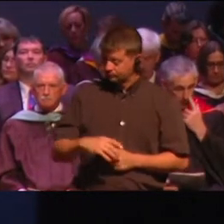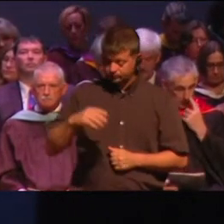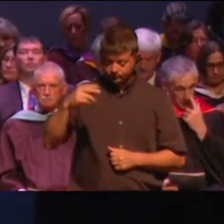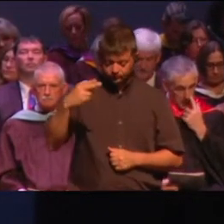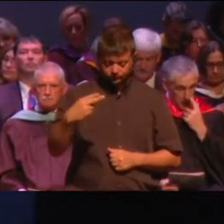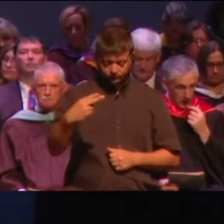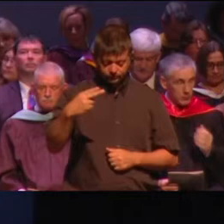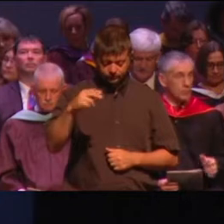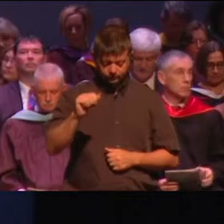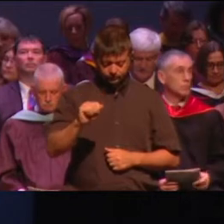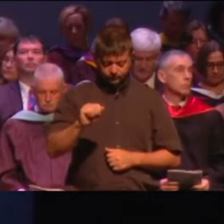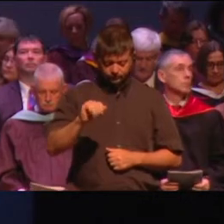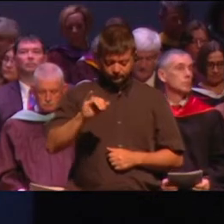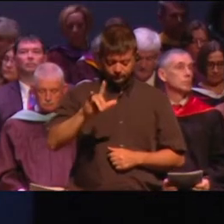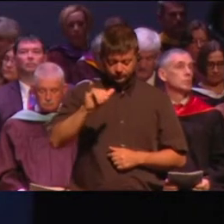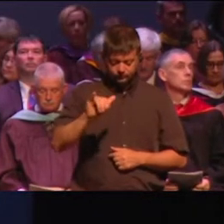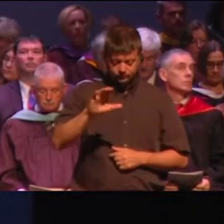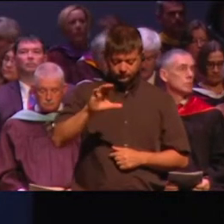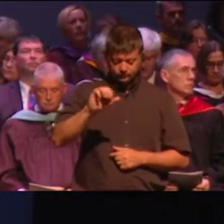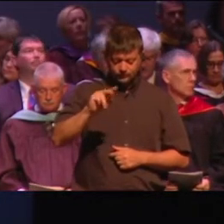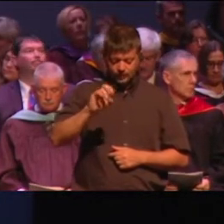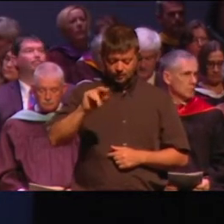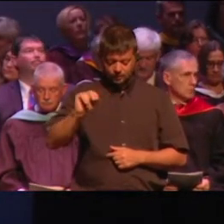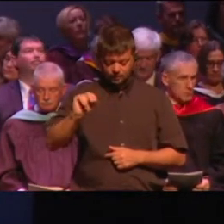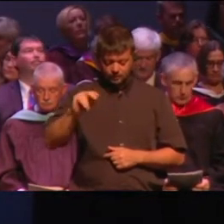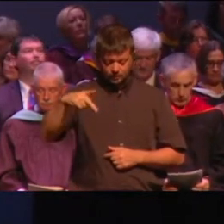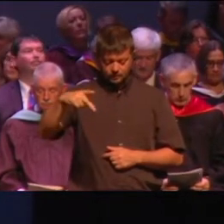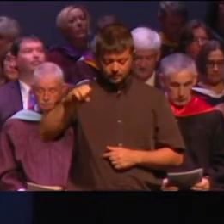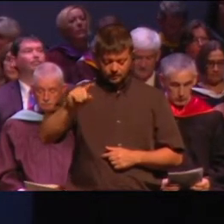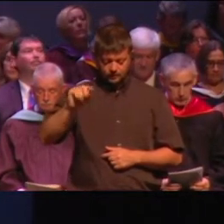Haley Cameron Peterson.